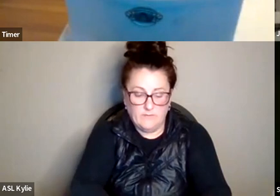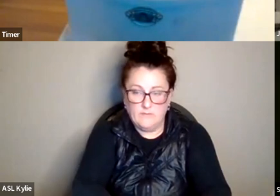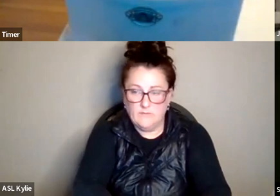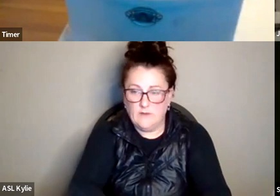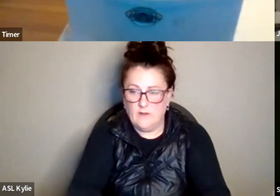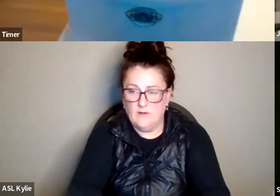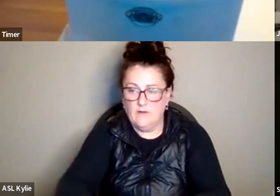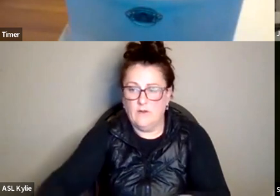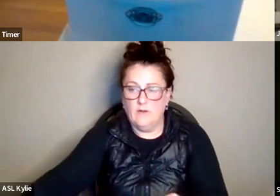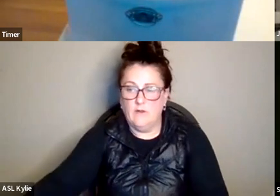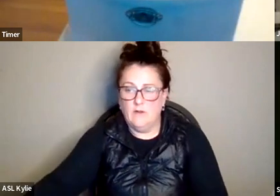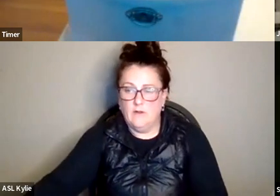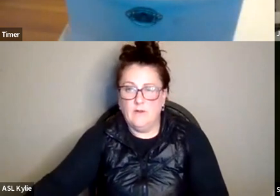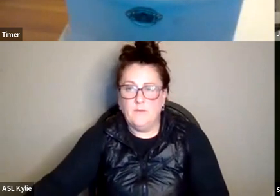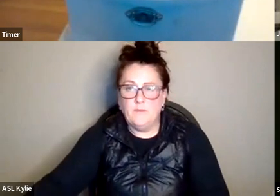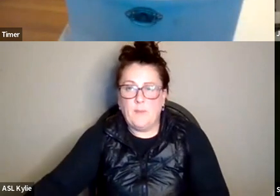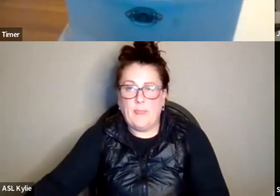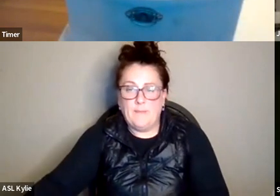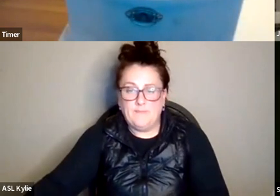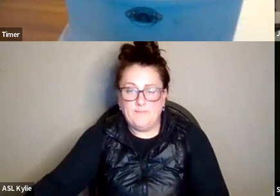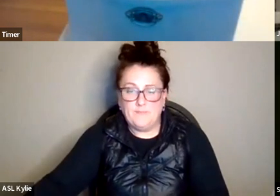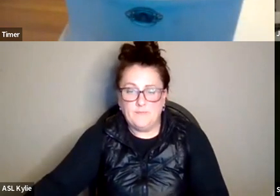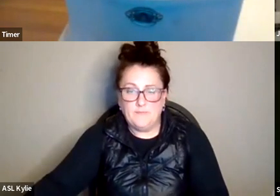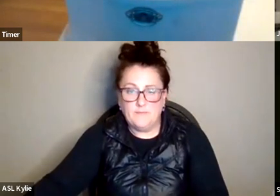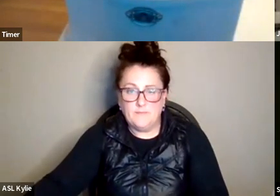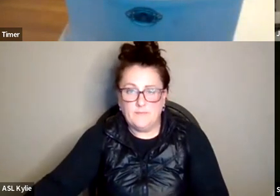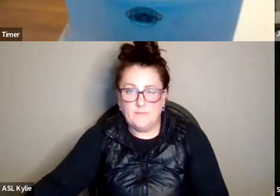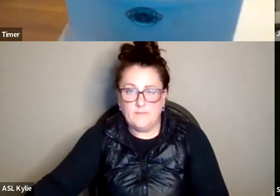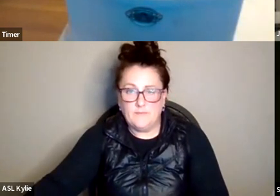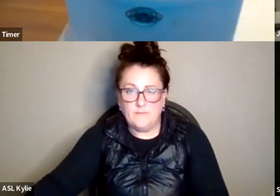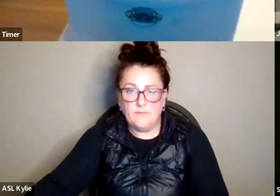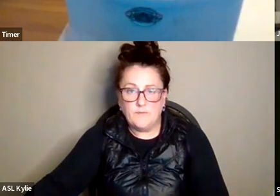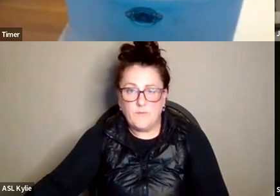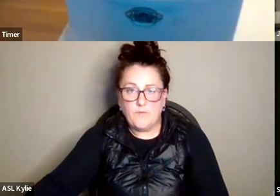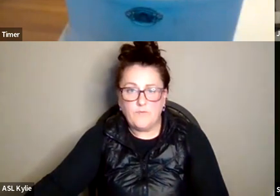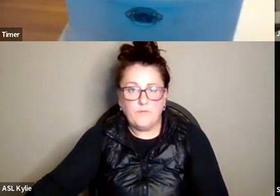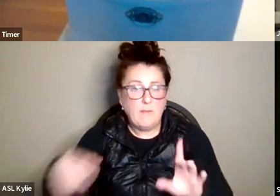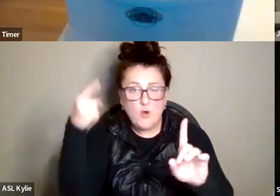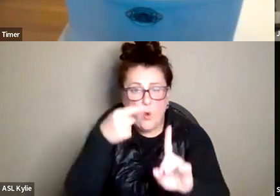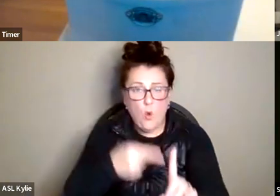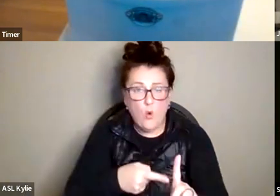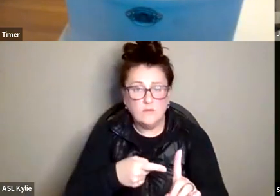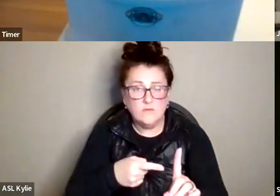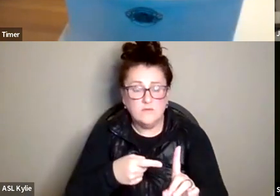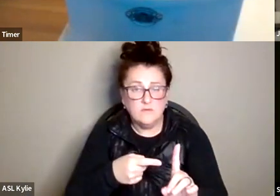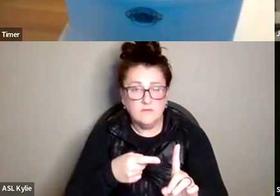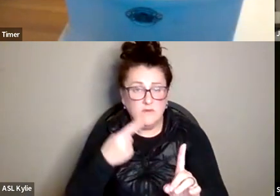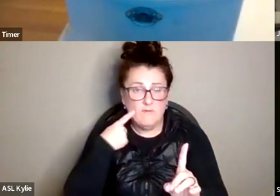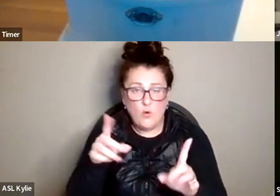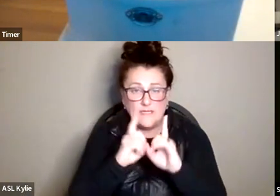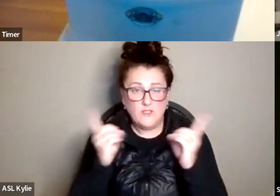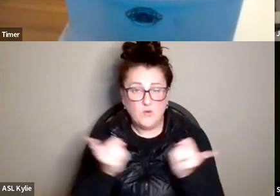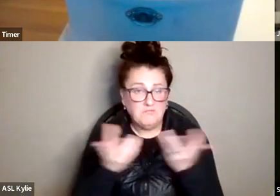incoming superintendent is I would like to know what her goals are. What her personal goals are for the